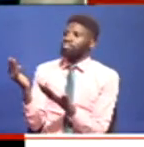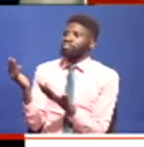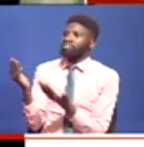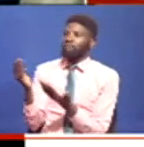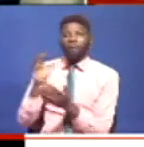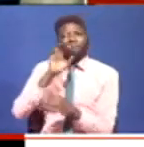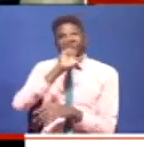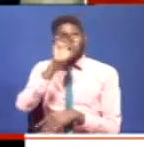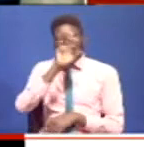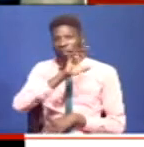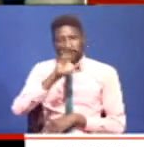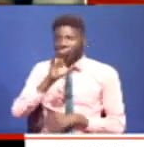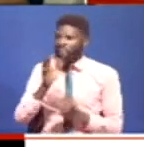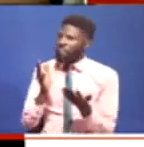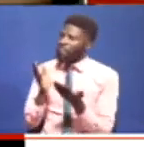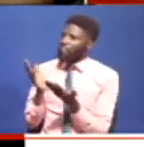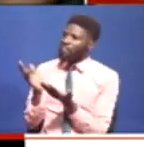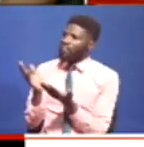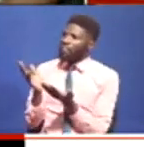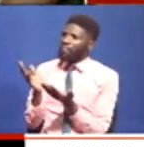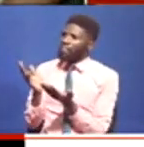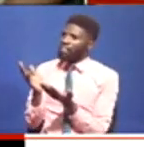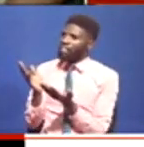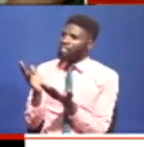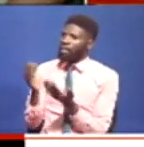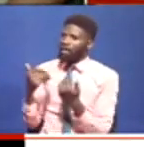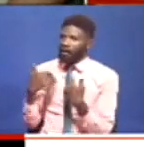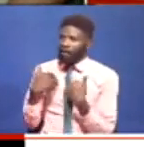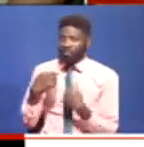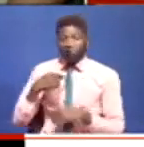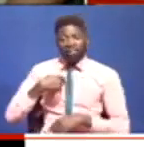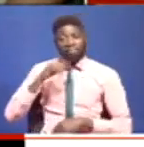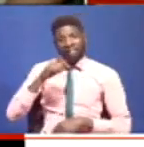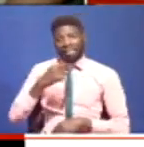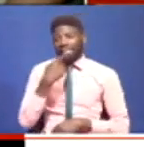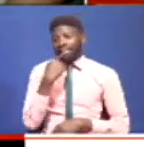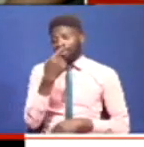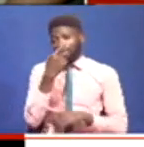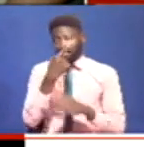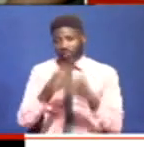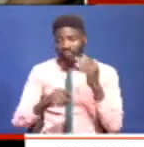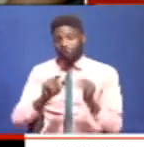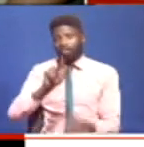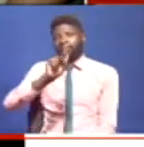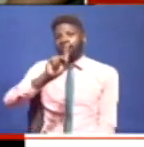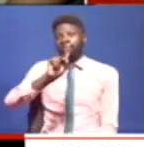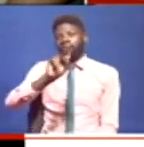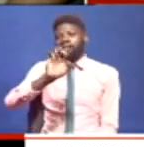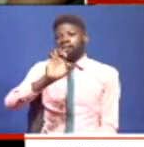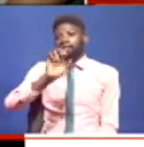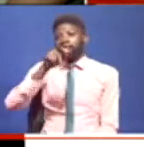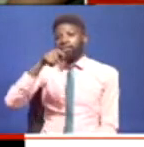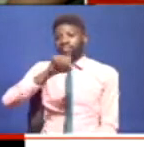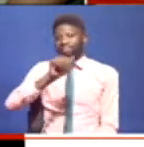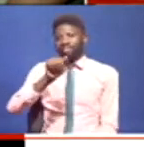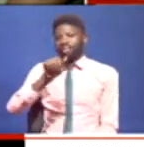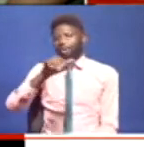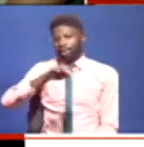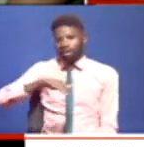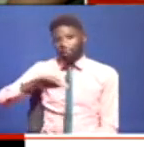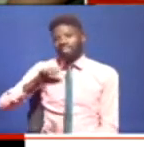those who are here, and I must say that KEPSA is also here and